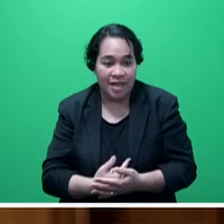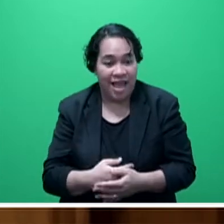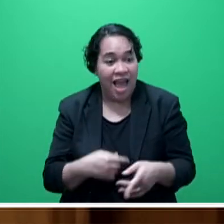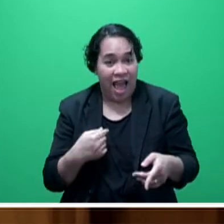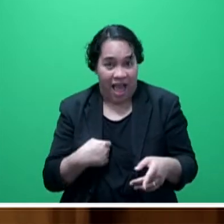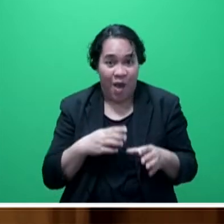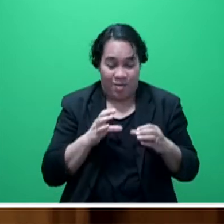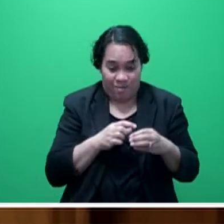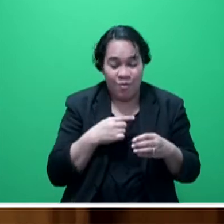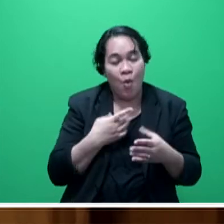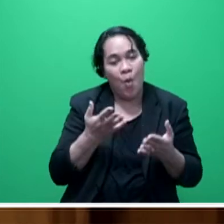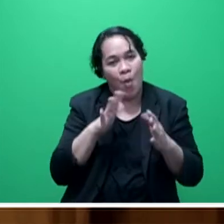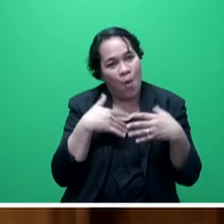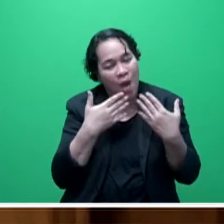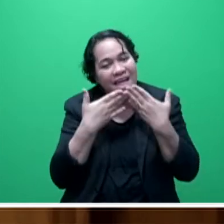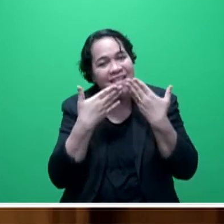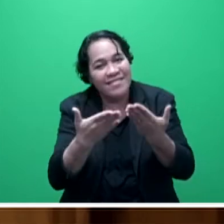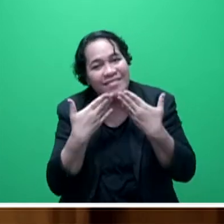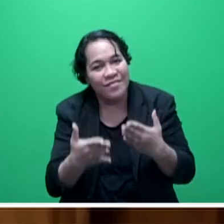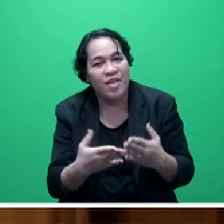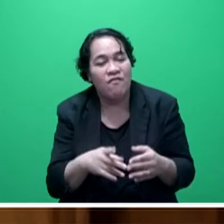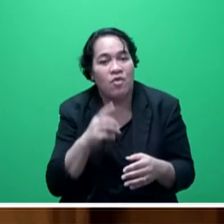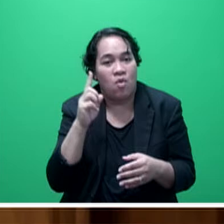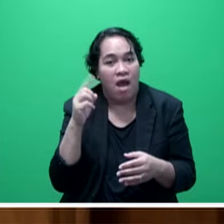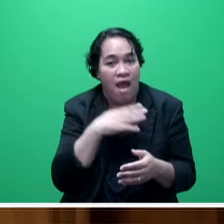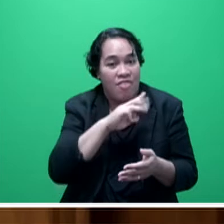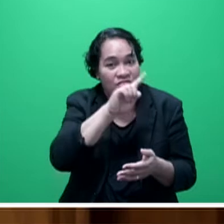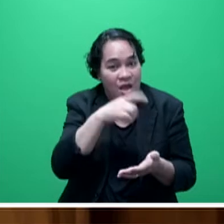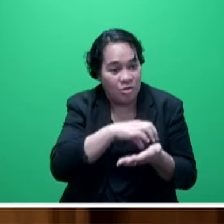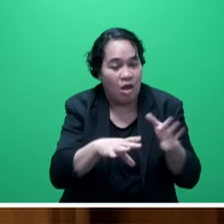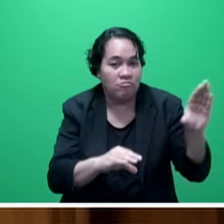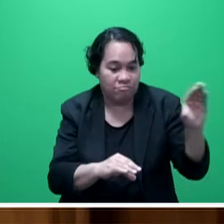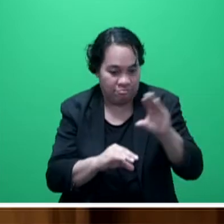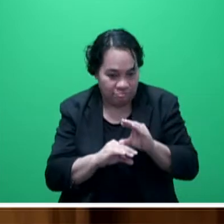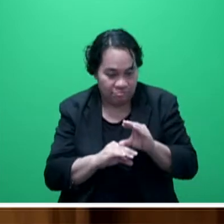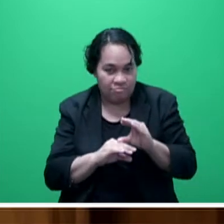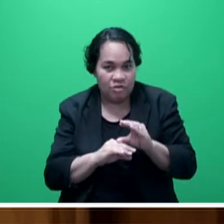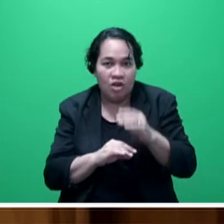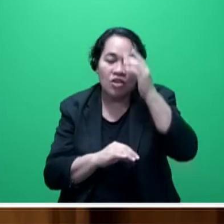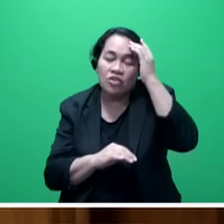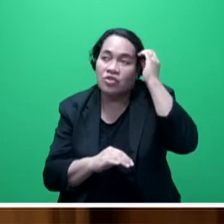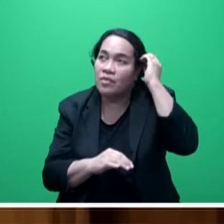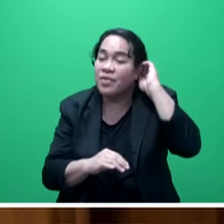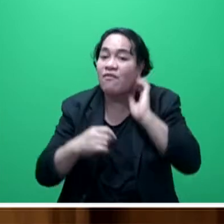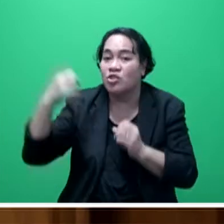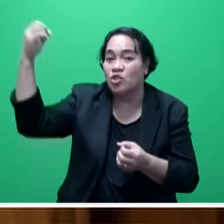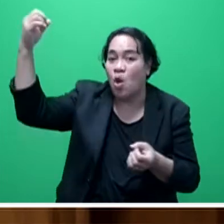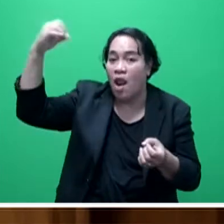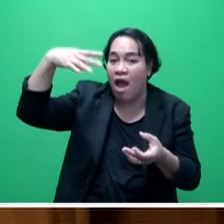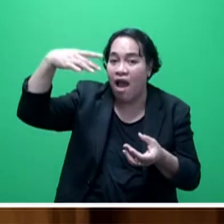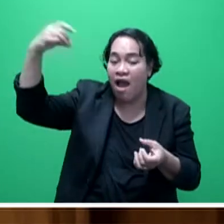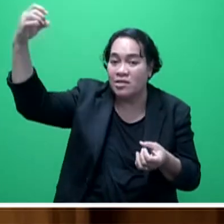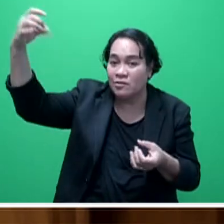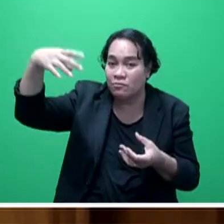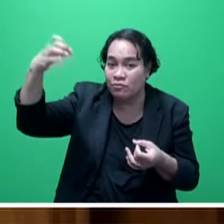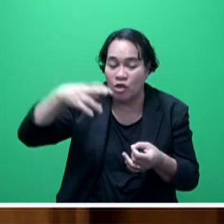the allocation of $100,000 to exploit the opportunities on the installation of solar power ice plants in